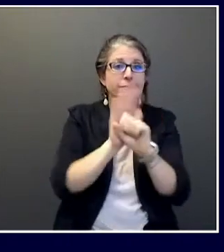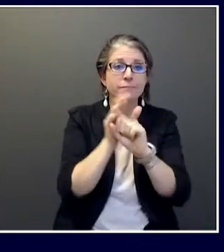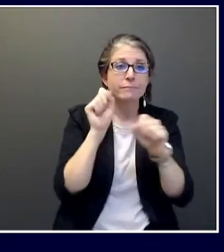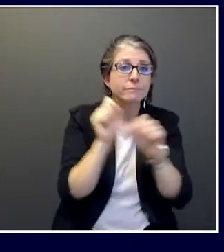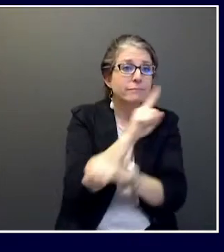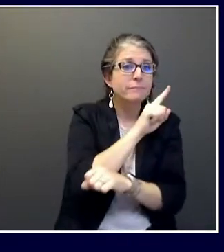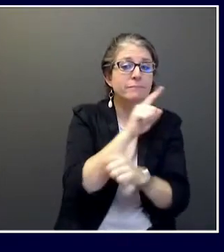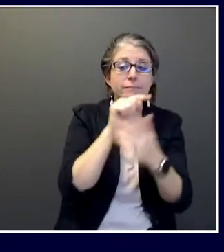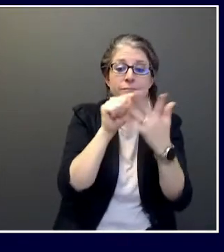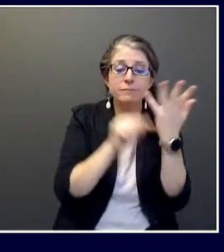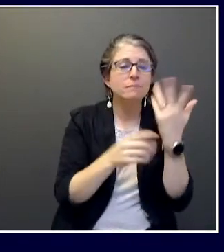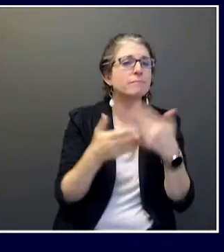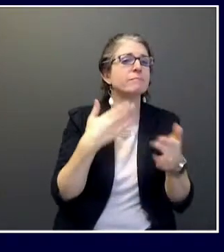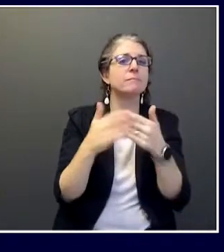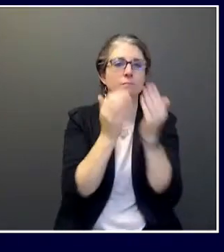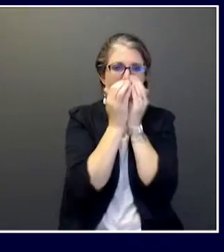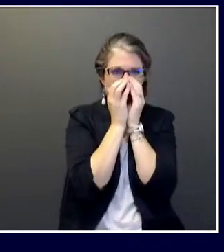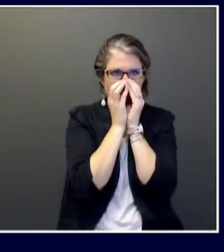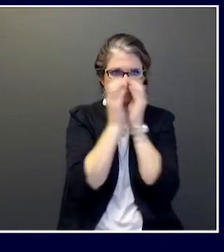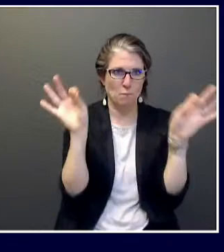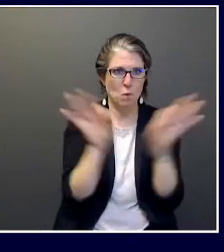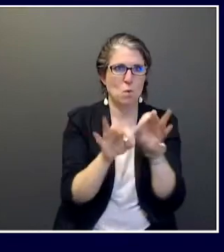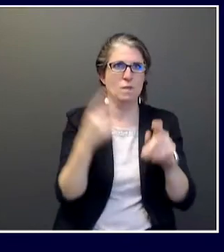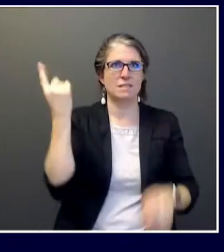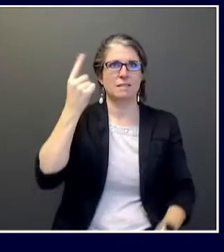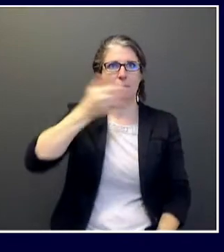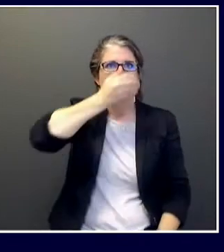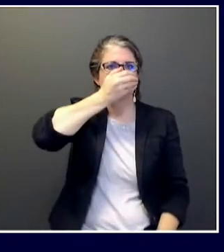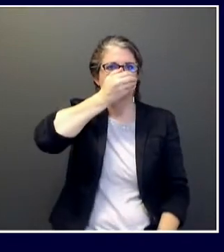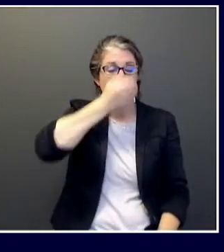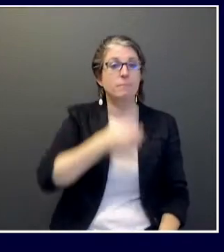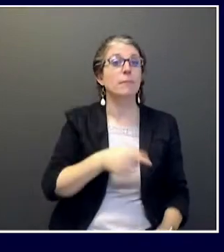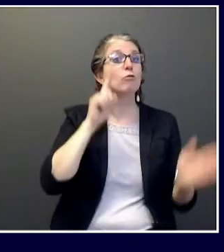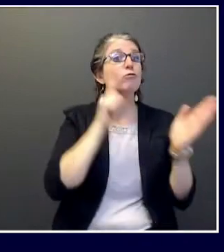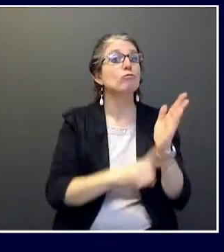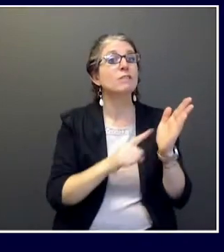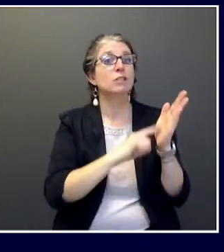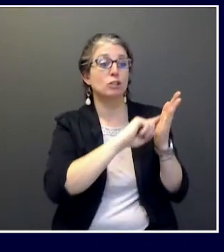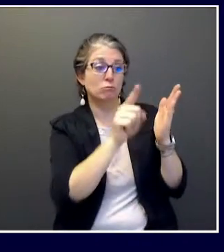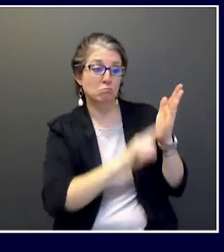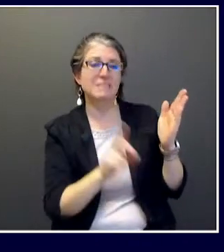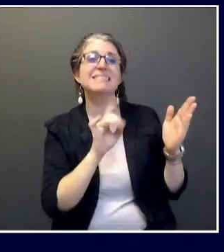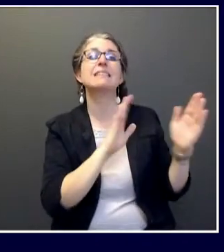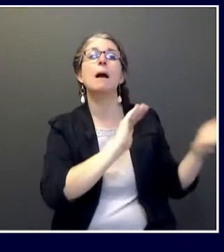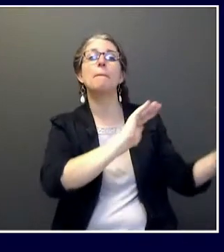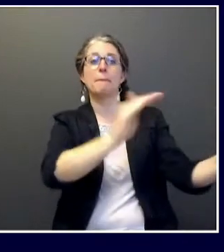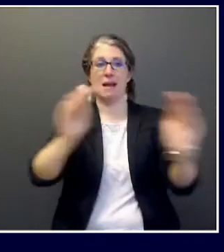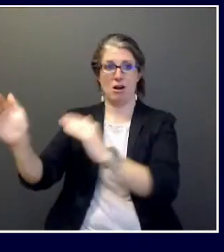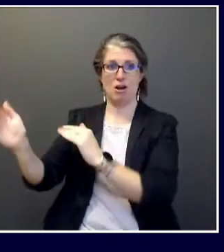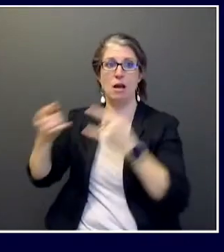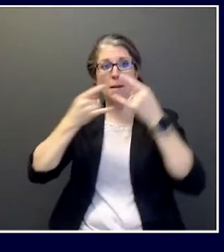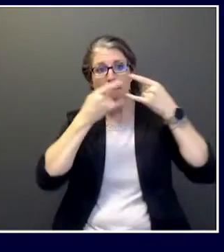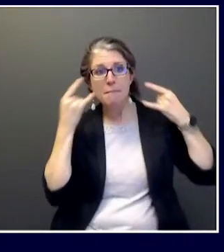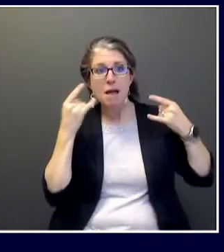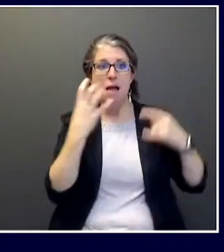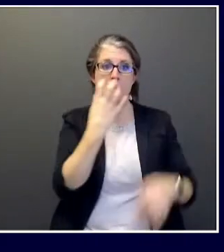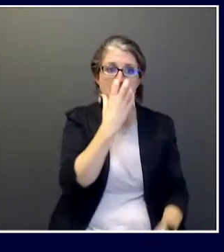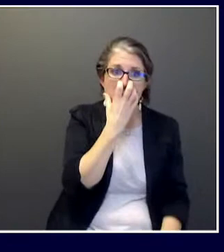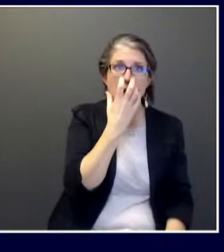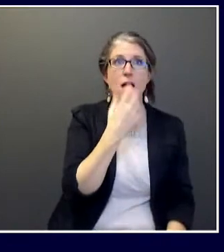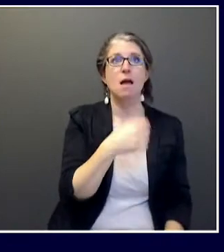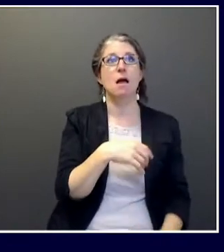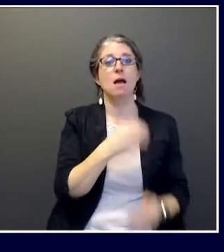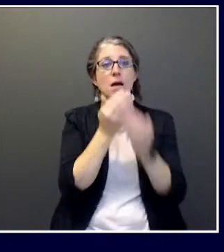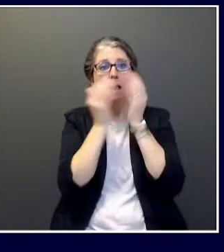started to show some differences between types of masks. One in particular came from a quite well done study that was done in